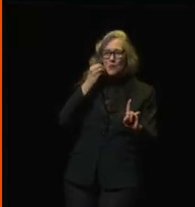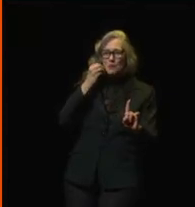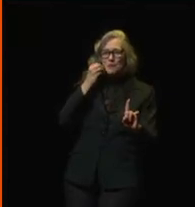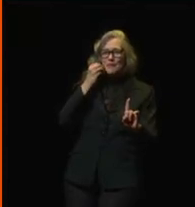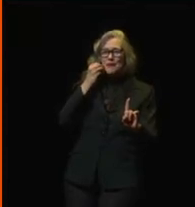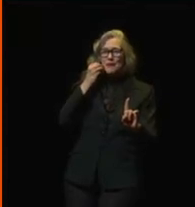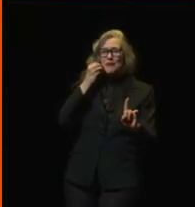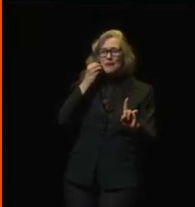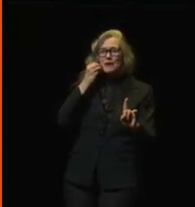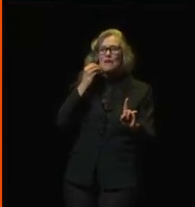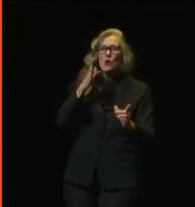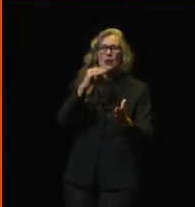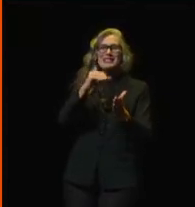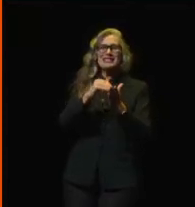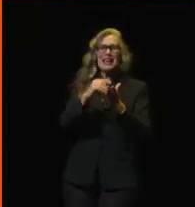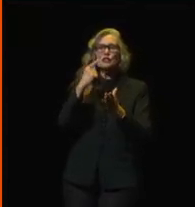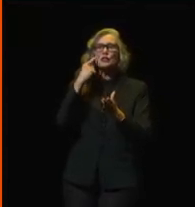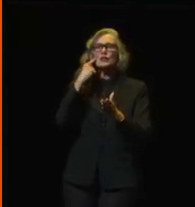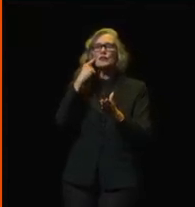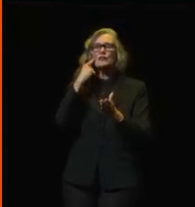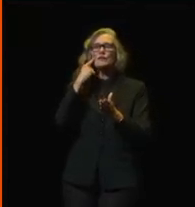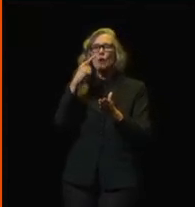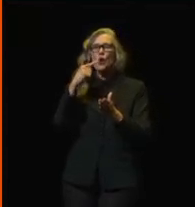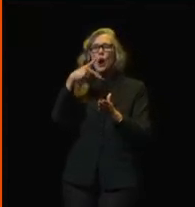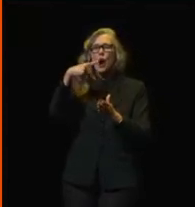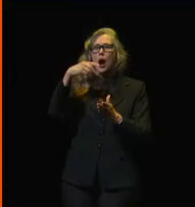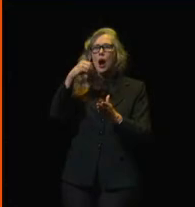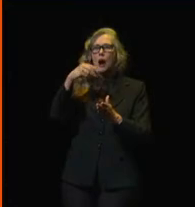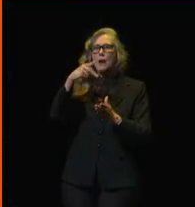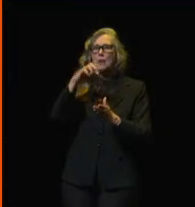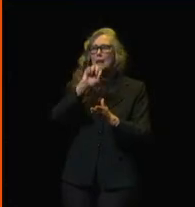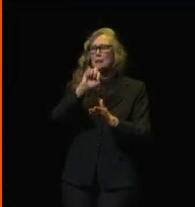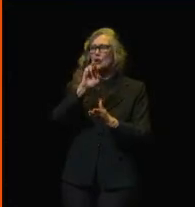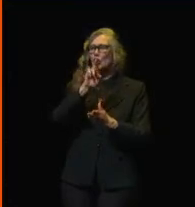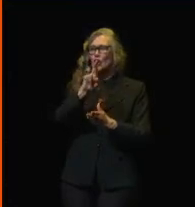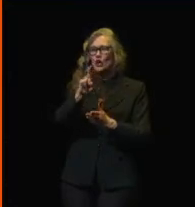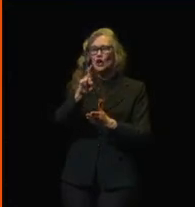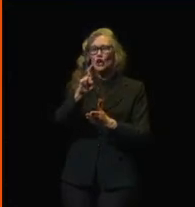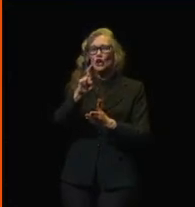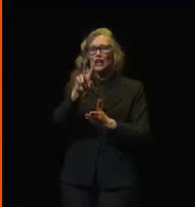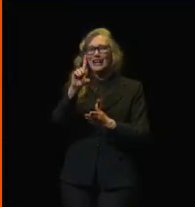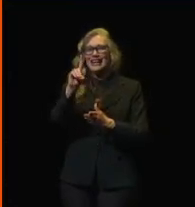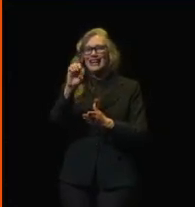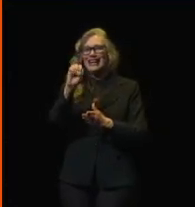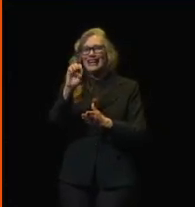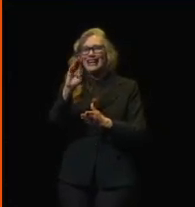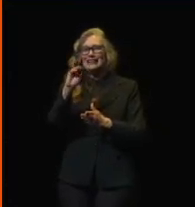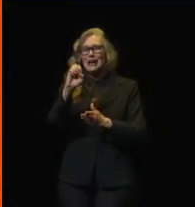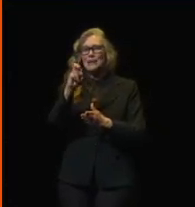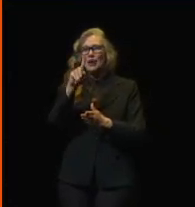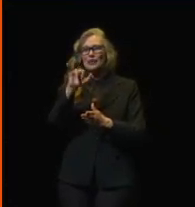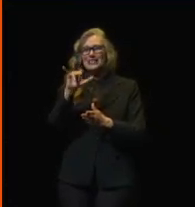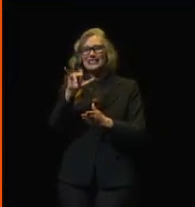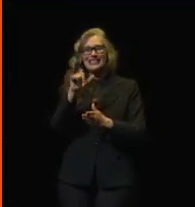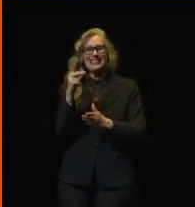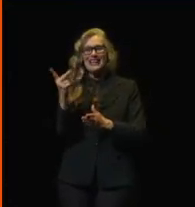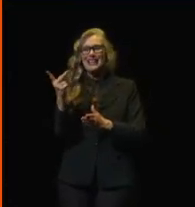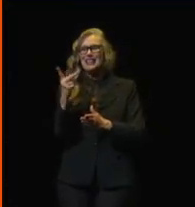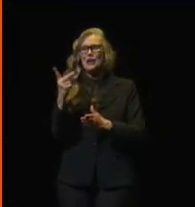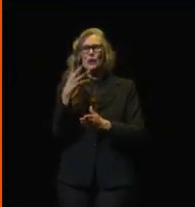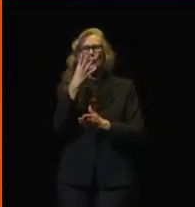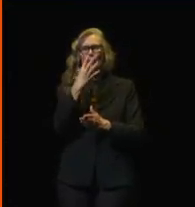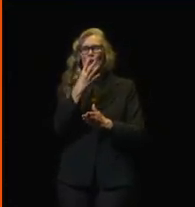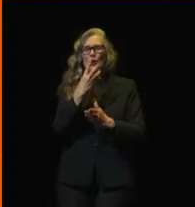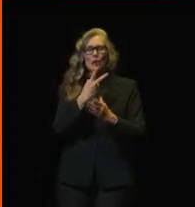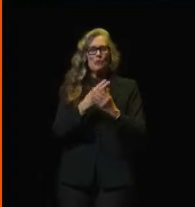were in love. Their first dream had already come true and needed a diaper change. They would raise a